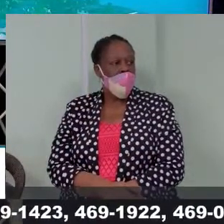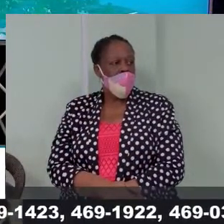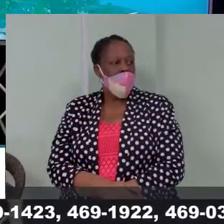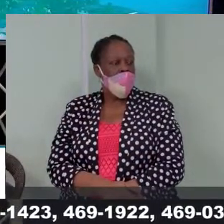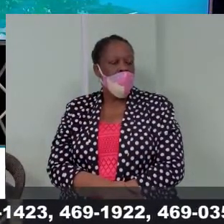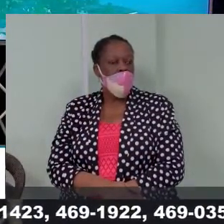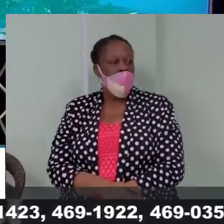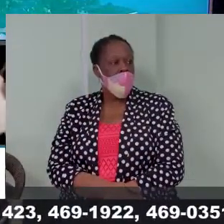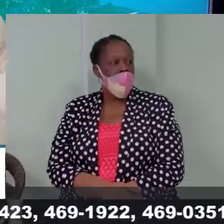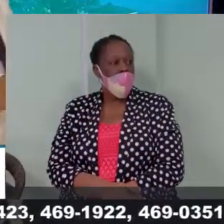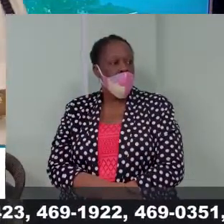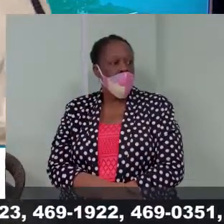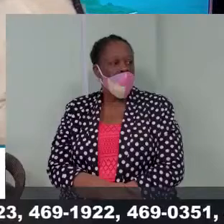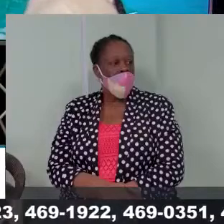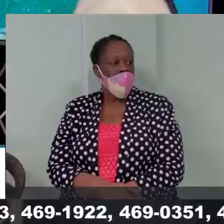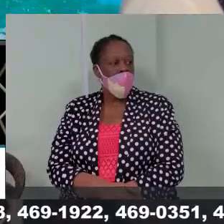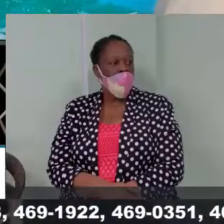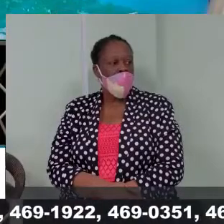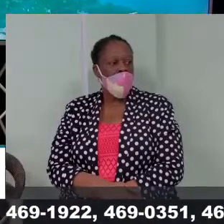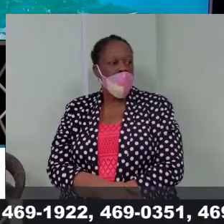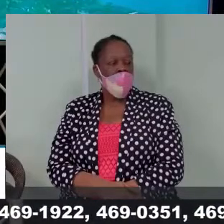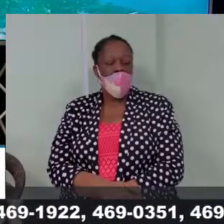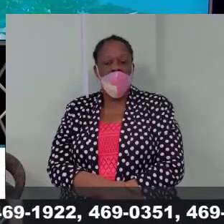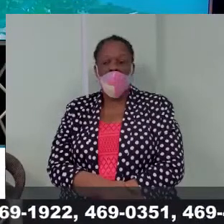Dr. Laws.